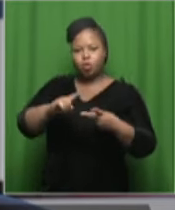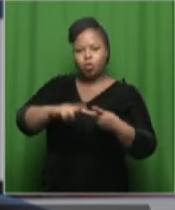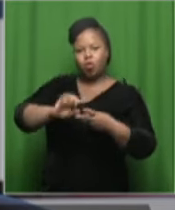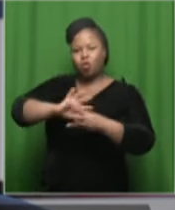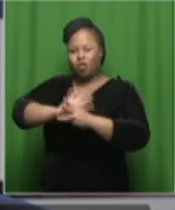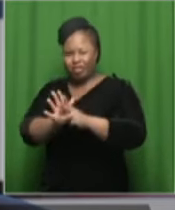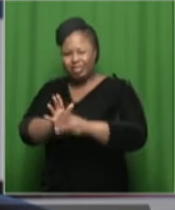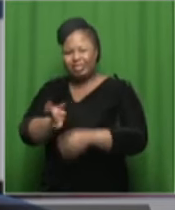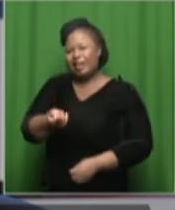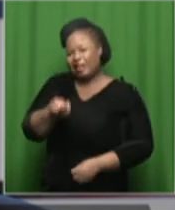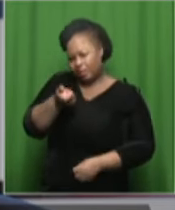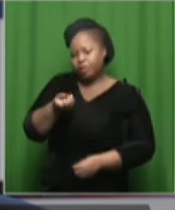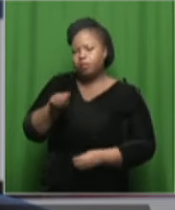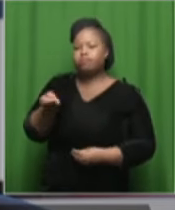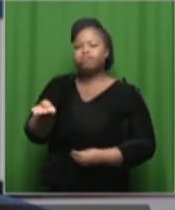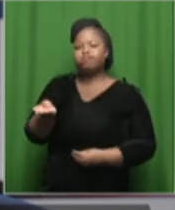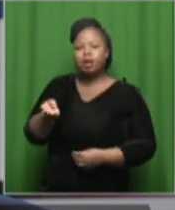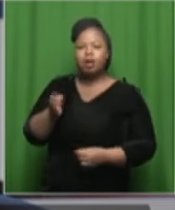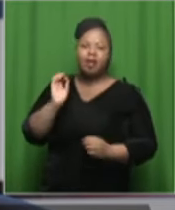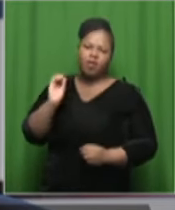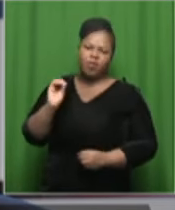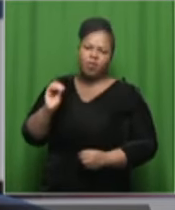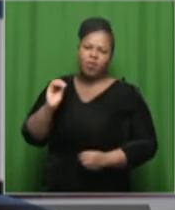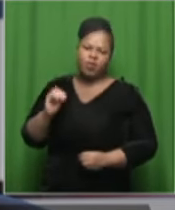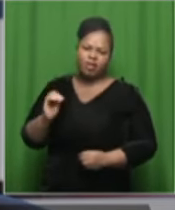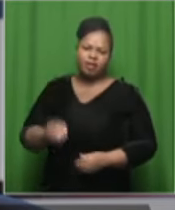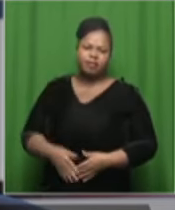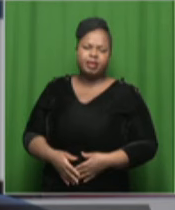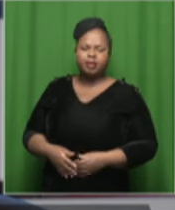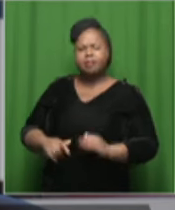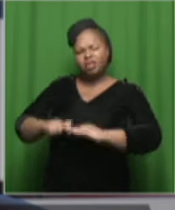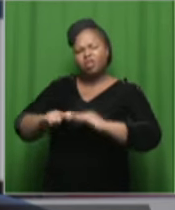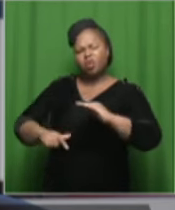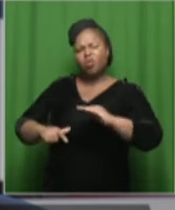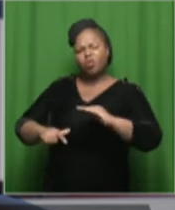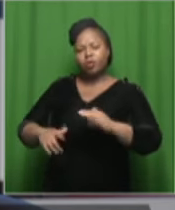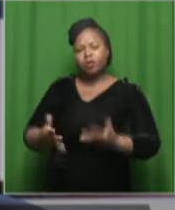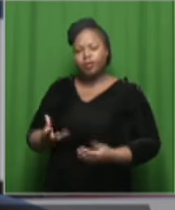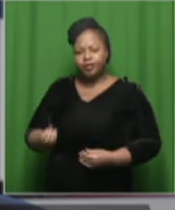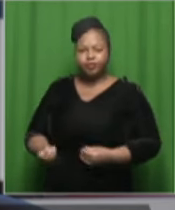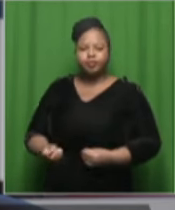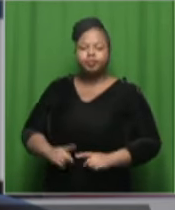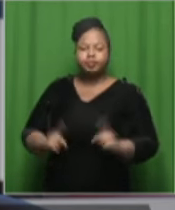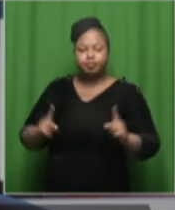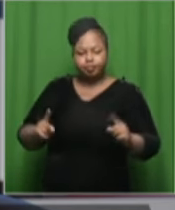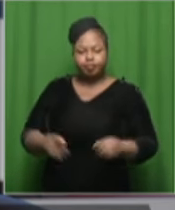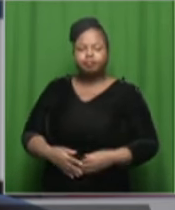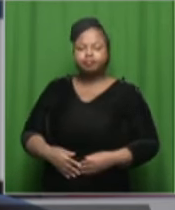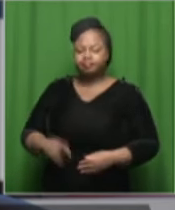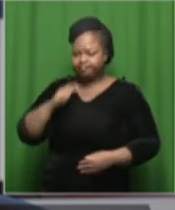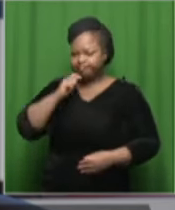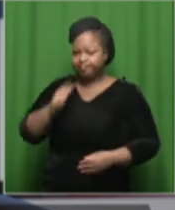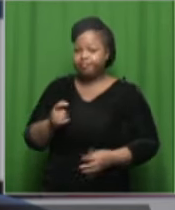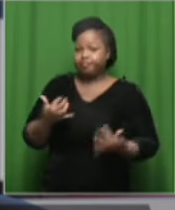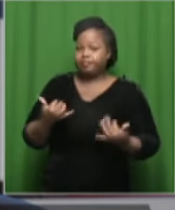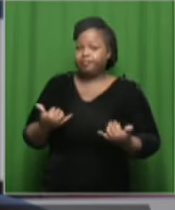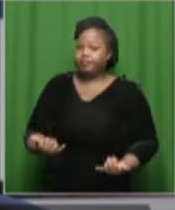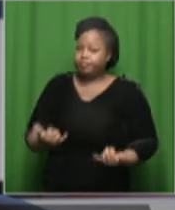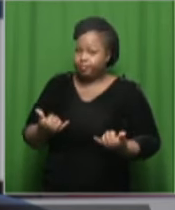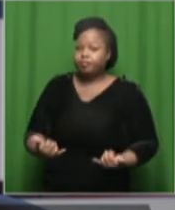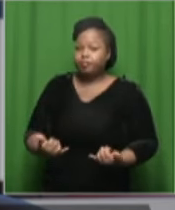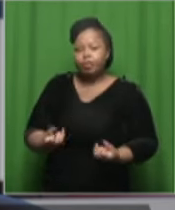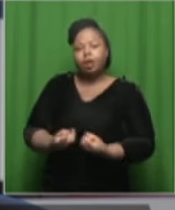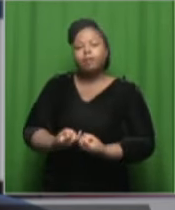still. It's still there. We see it at a constant sort of low level. But we can definitely say that at the moment